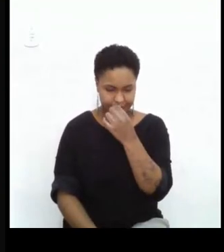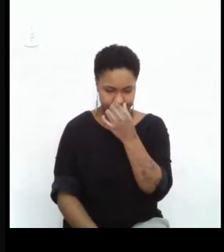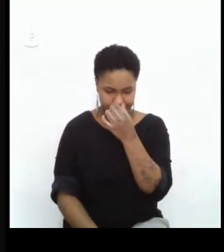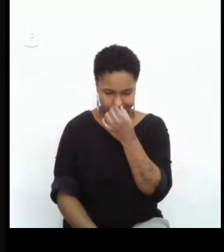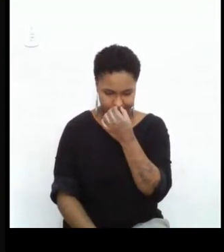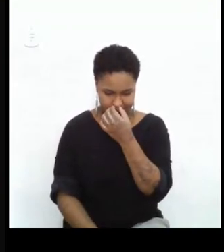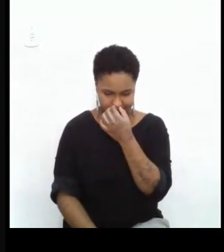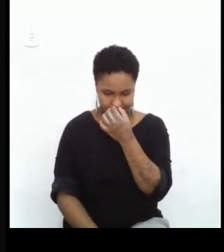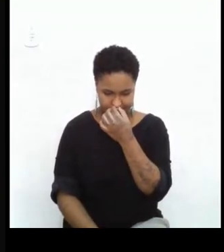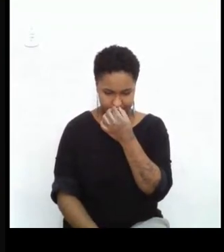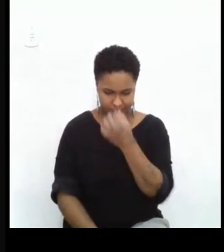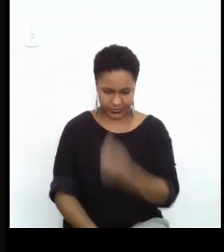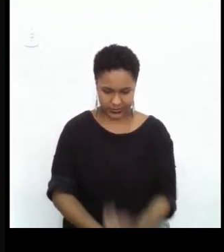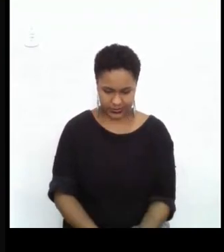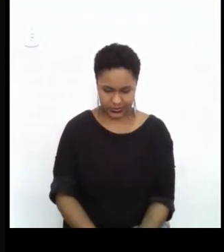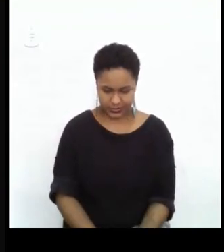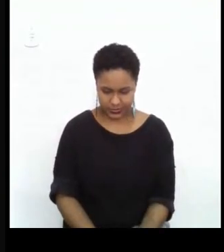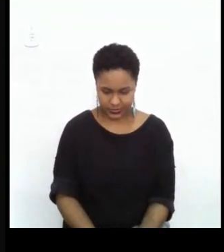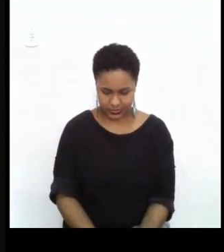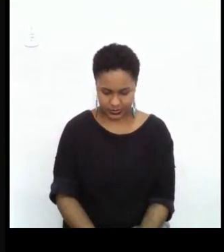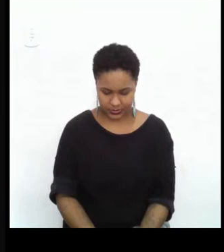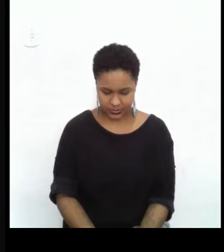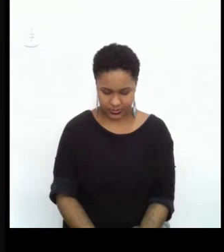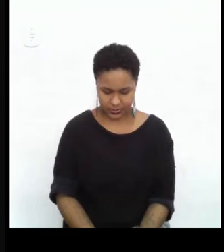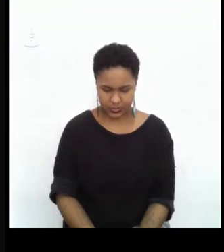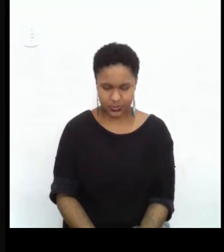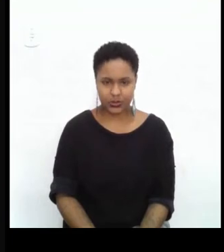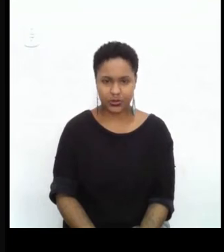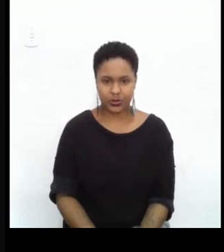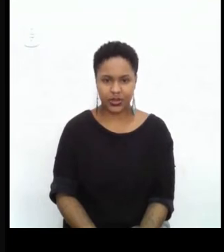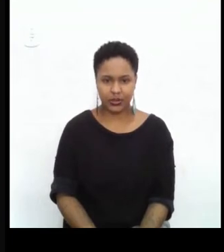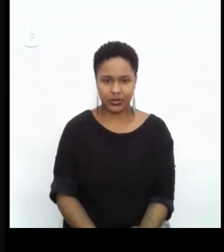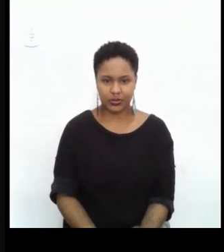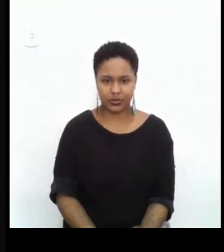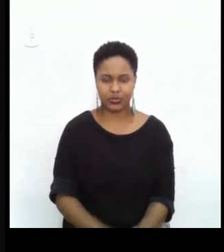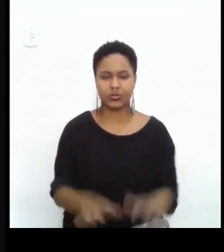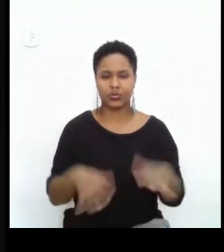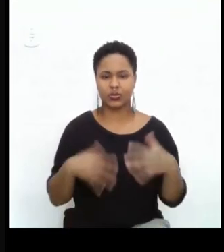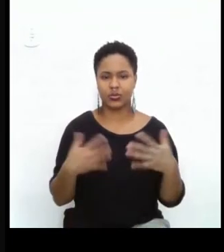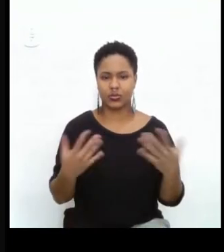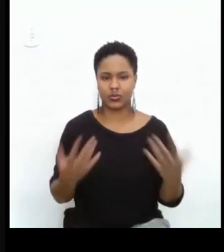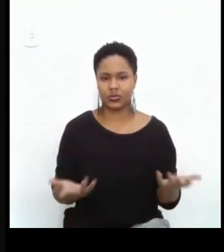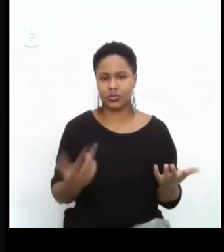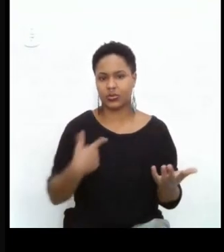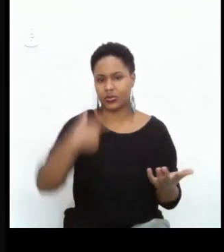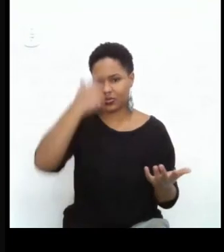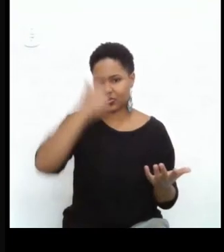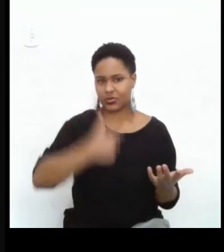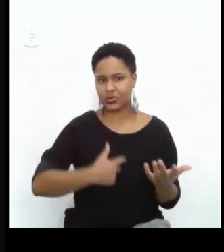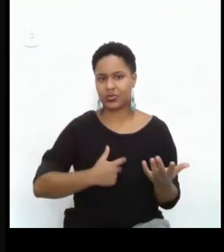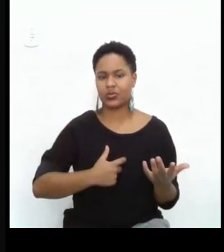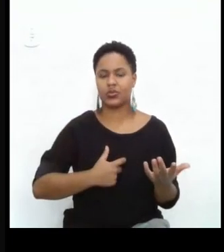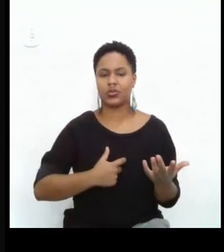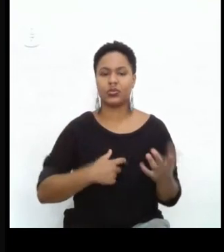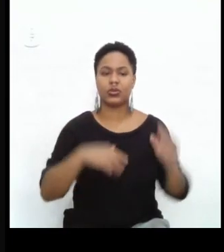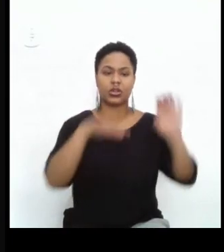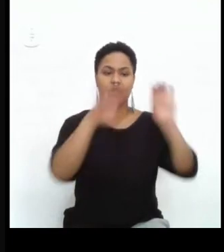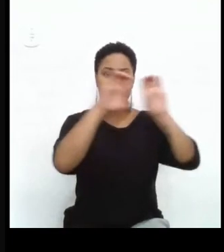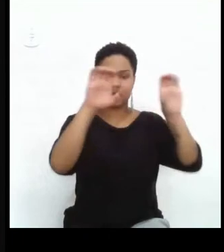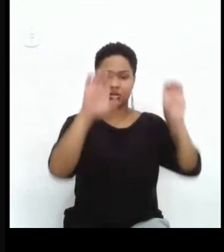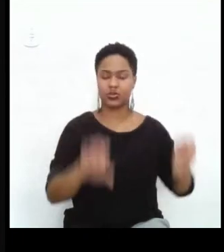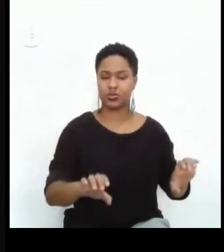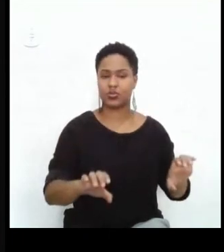o rappi Amém porque a história resolvi instruction Manoel Elisama Electric incrível Honey love